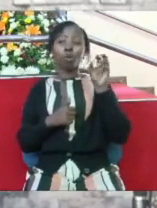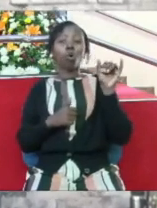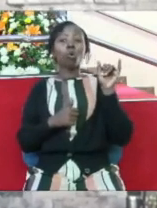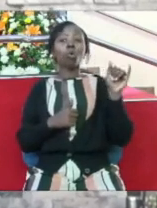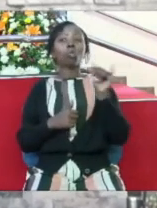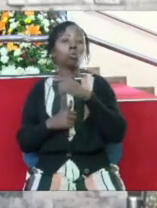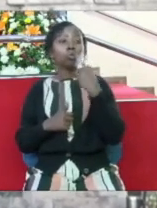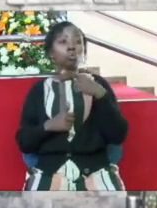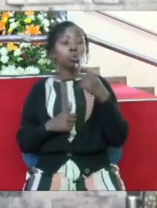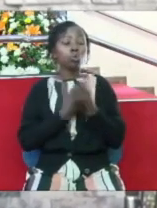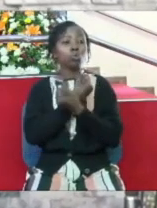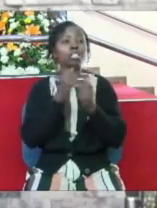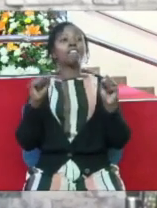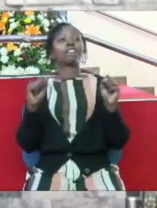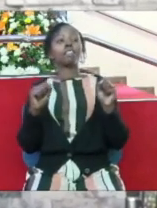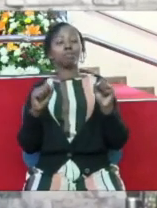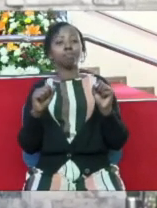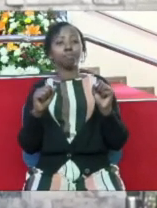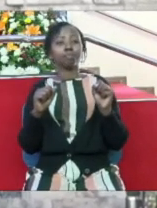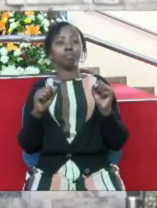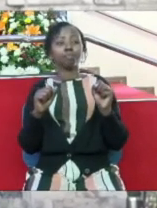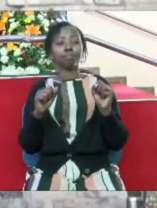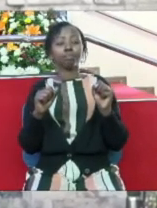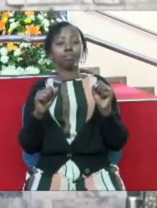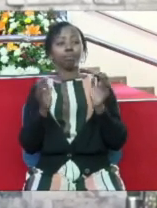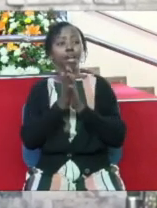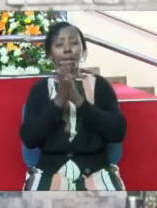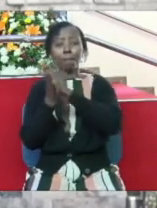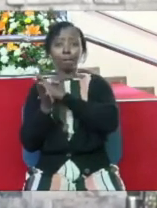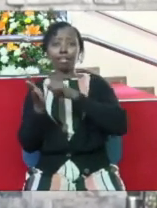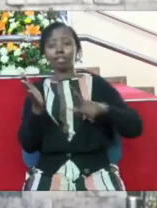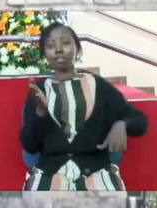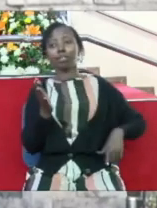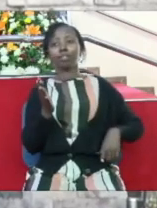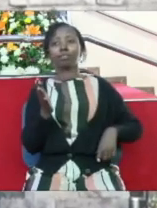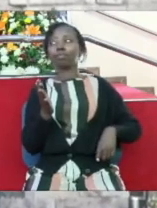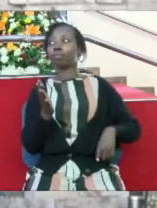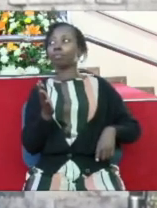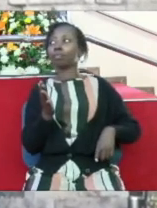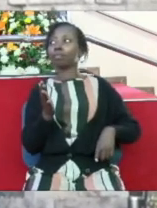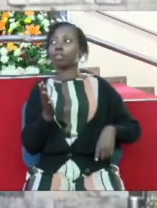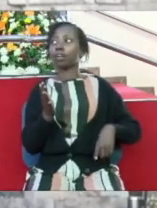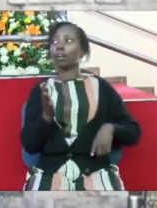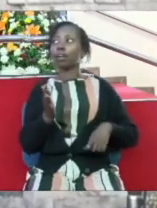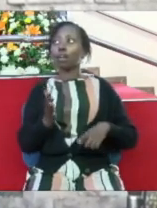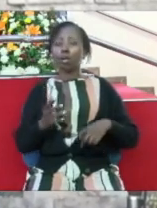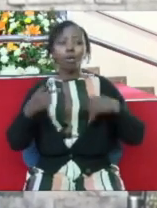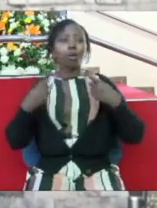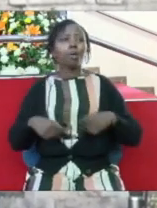their lives. Anakuja kwa wale ambao wamempokea kama Bwana na Mwokozi wa maisha yao. Praise the name of the Lord. Amen. People have gotten